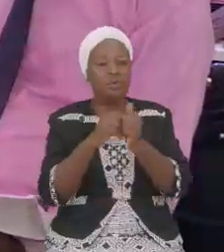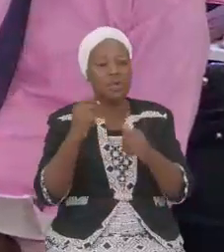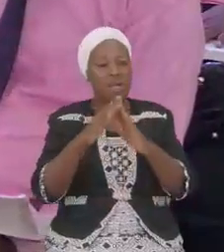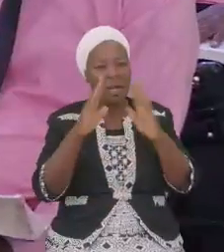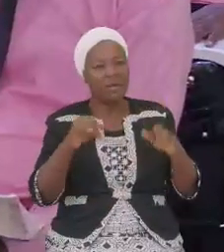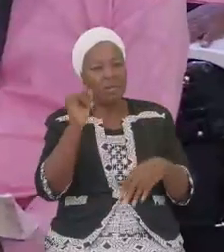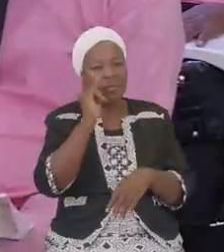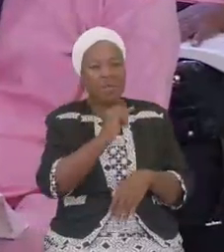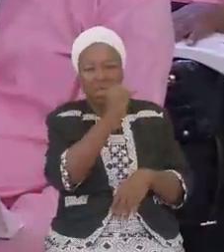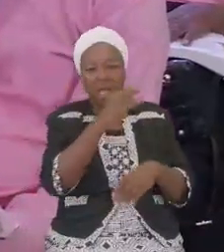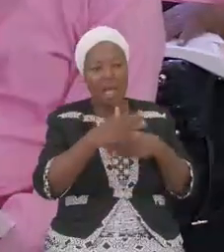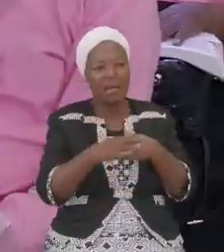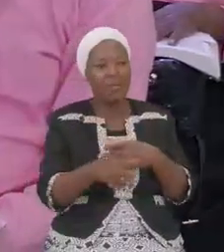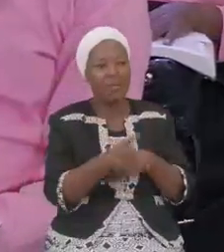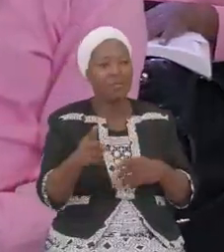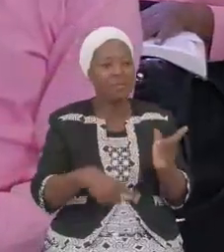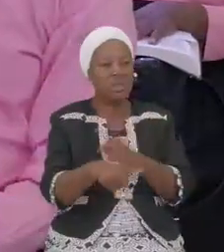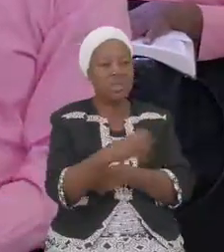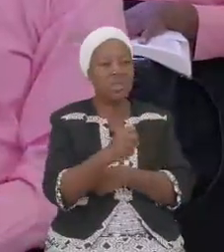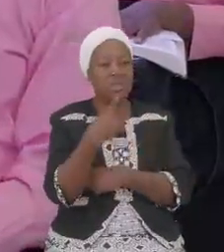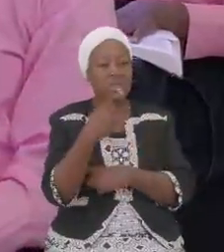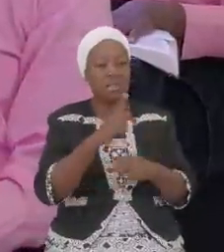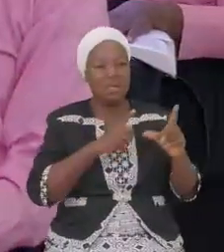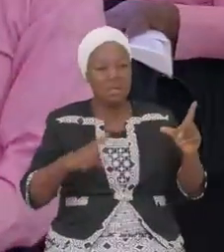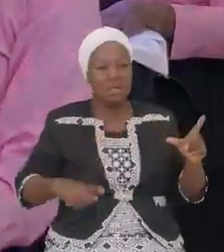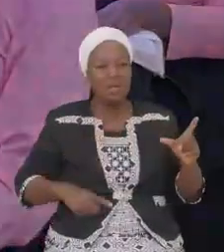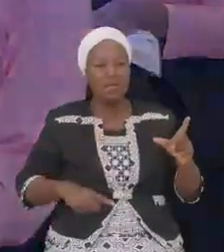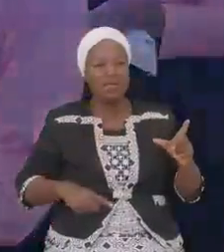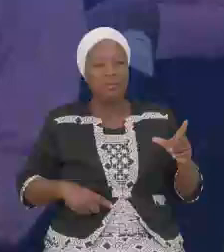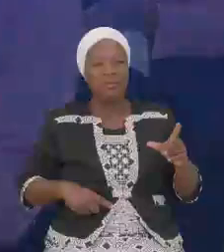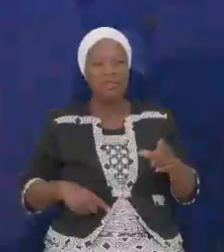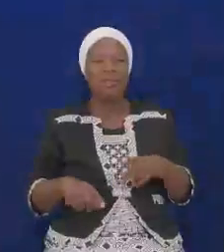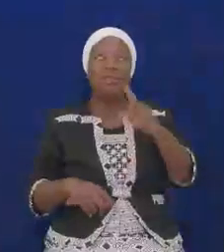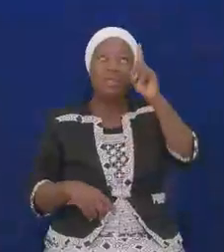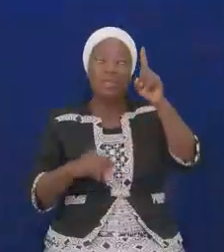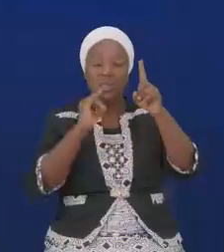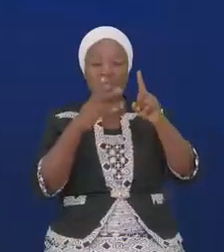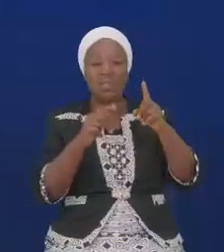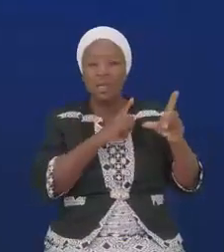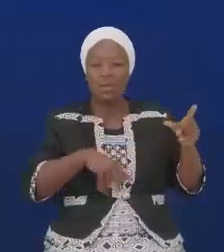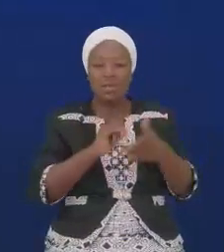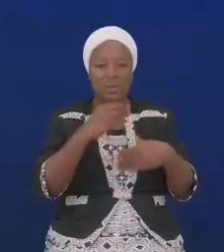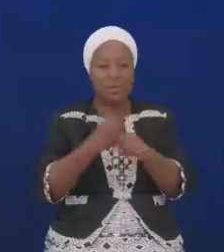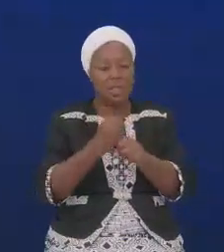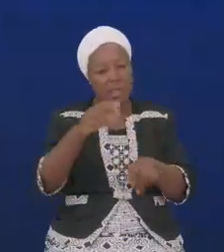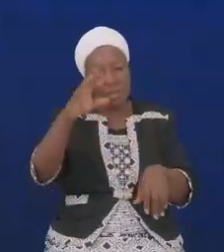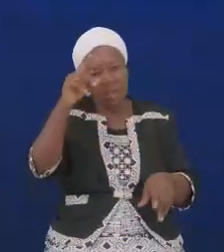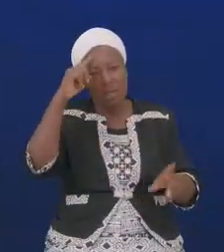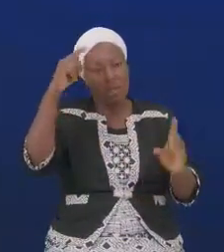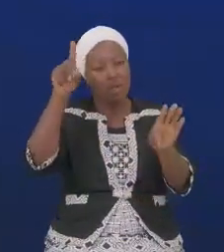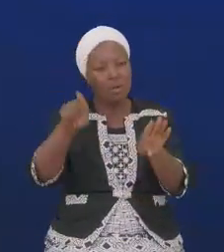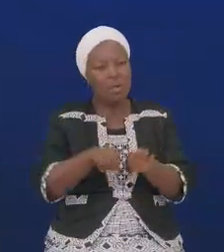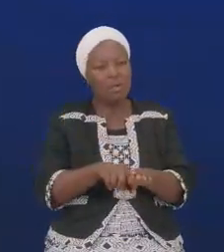of Israel, after those days, says the Lord. Is the Lord that made the covenant? Is the Lord